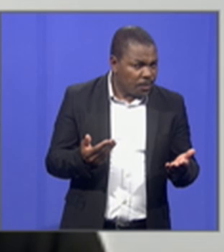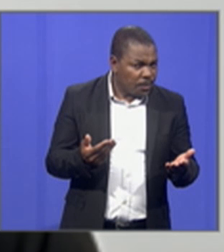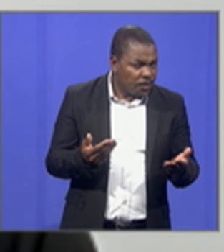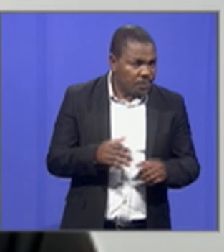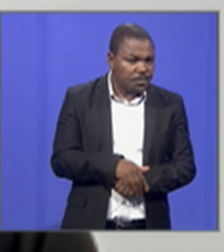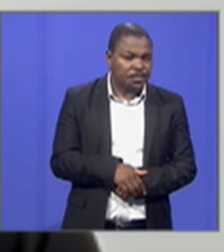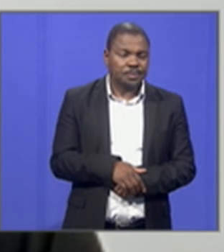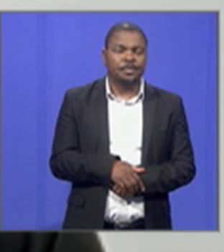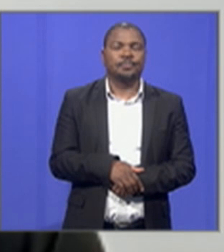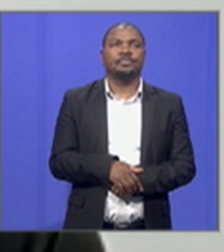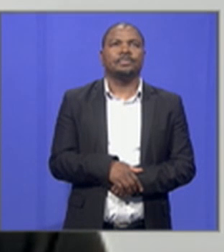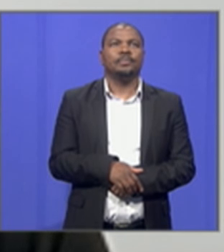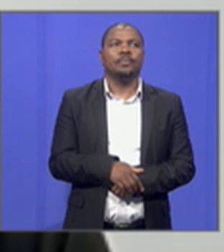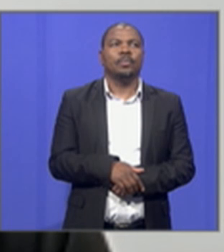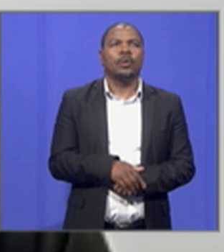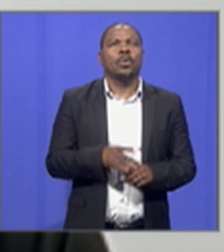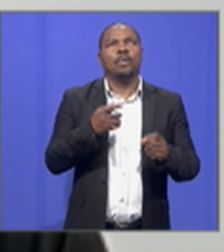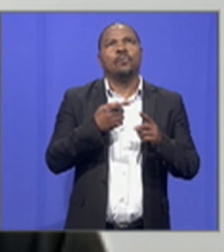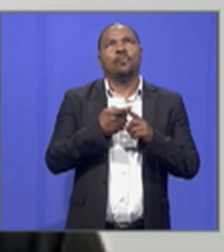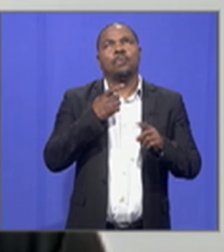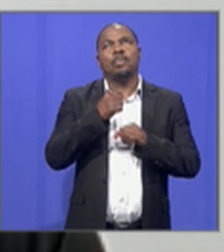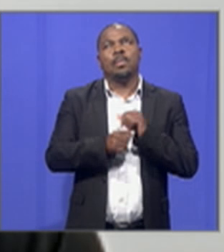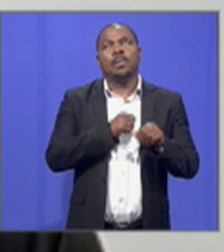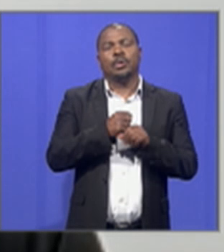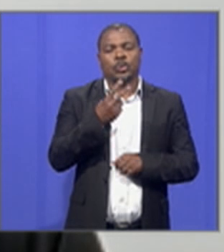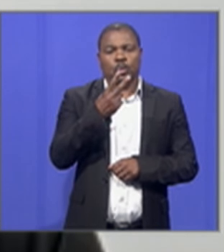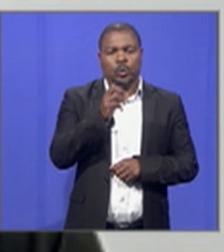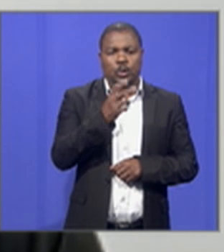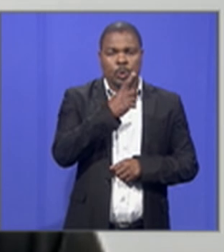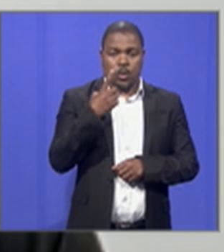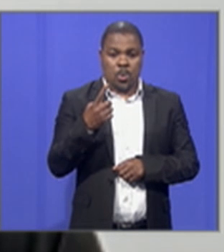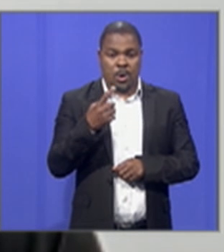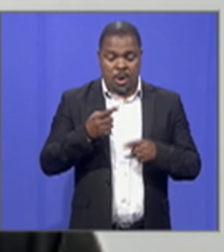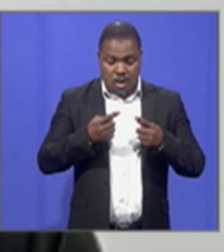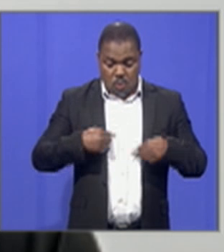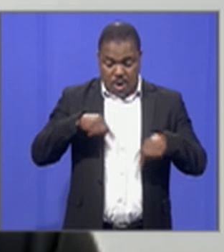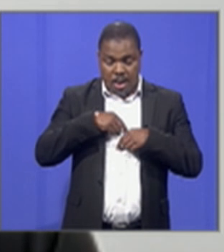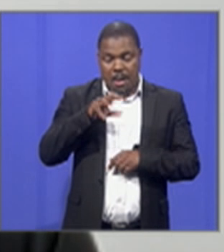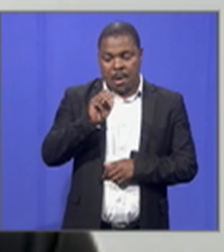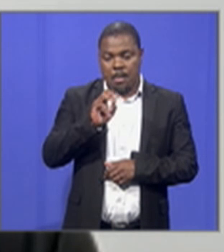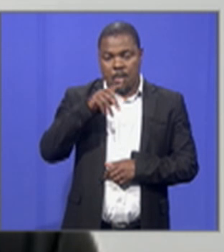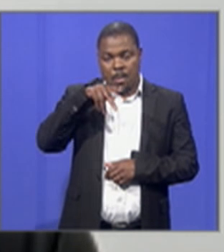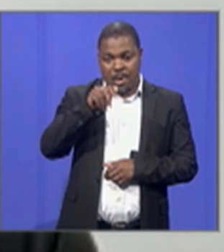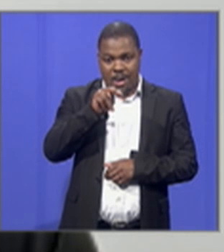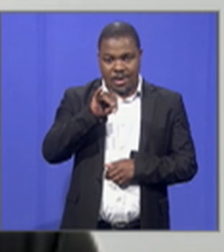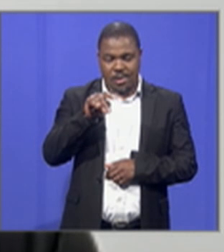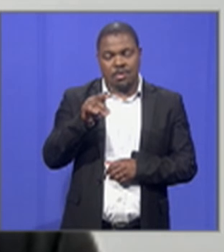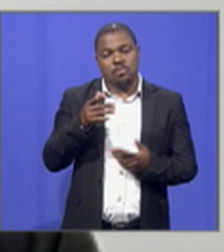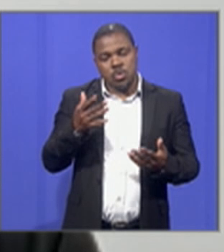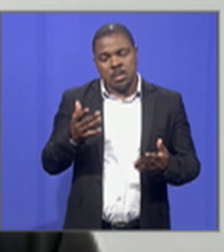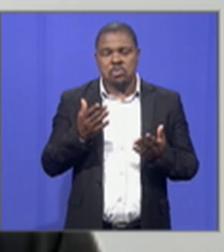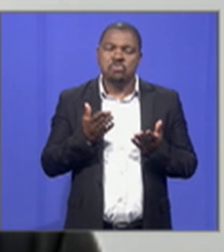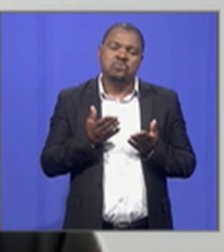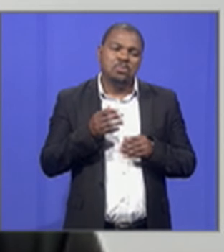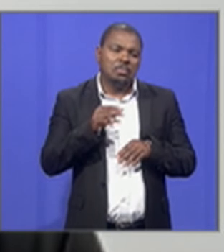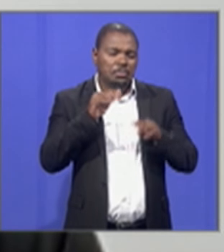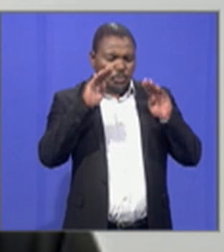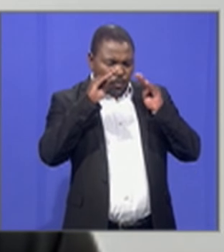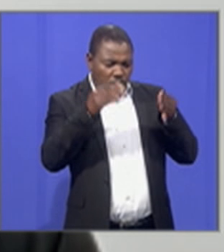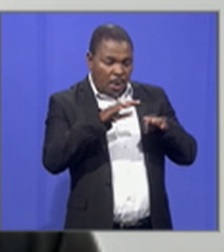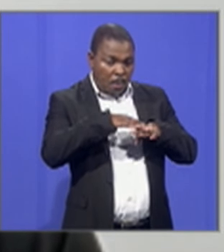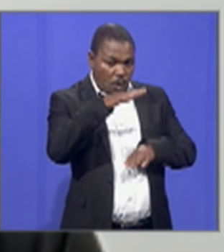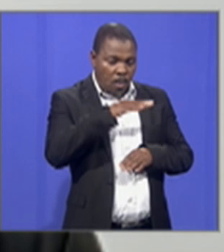Go tloga ka 2021 re na be ka masepala wa Mopane re tlhokometše kudu kabelo ya